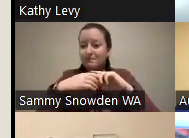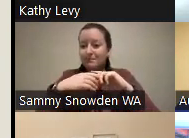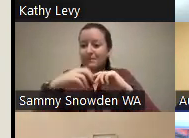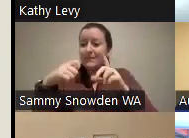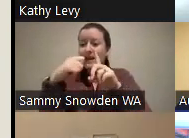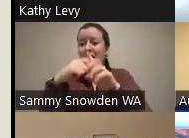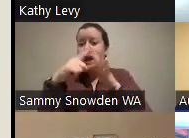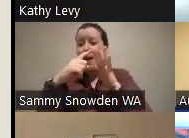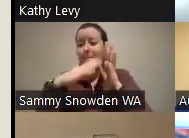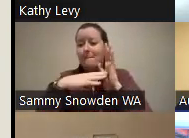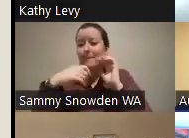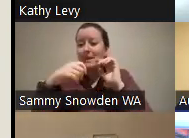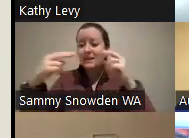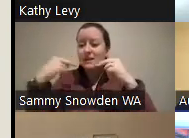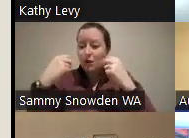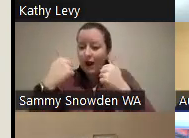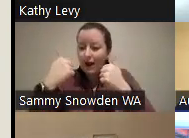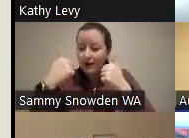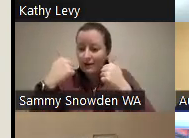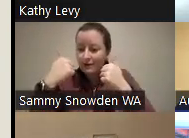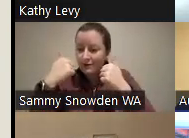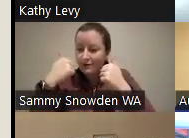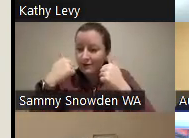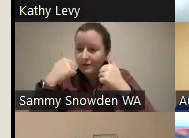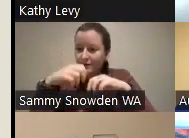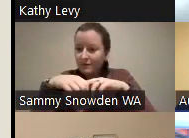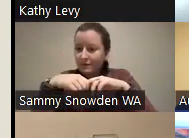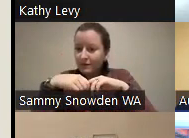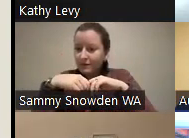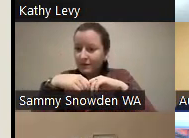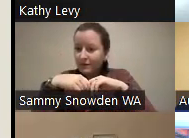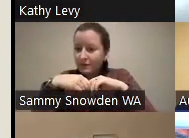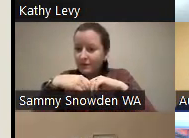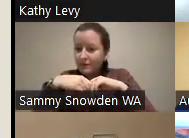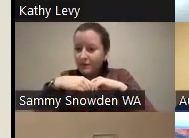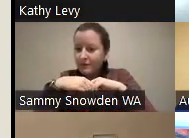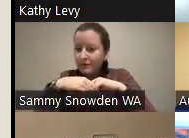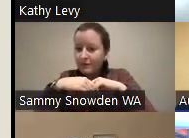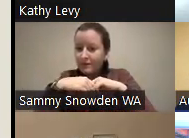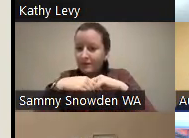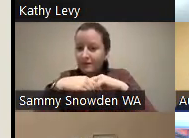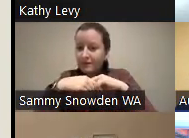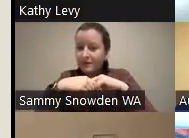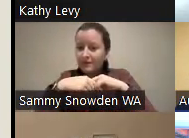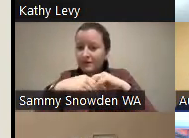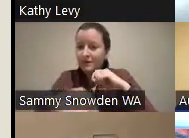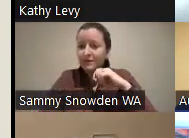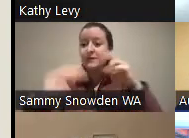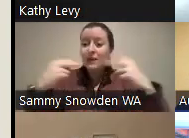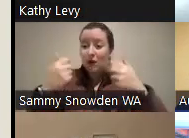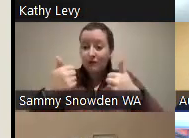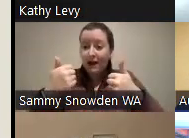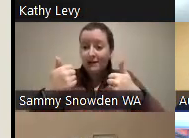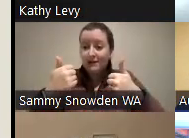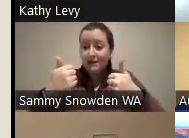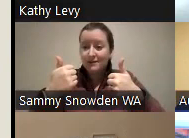about why LRP is such a good option, because although a lot of you already know this, it has come up in a few of the groups